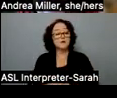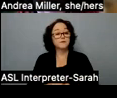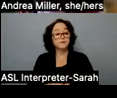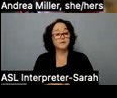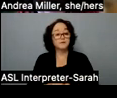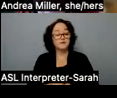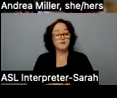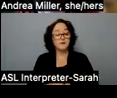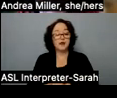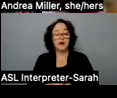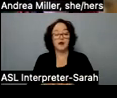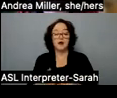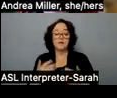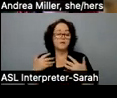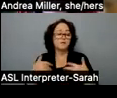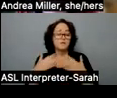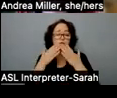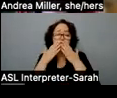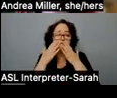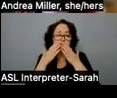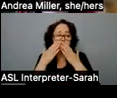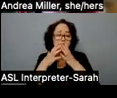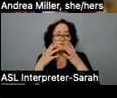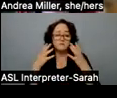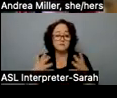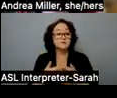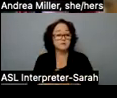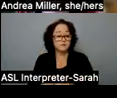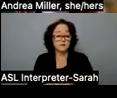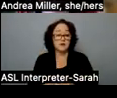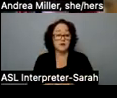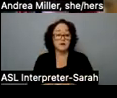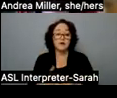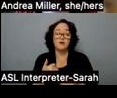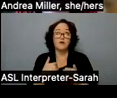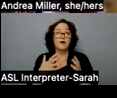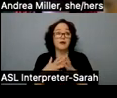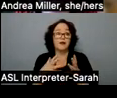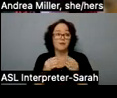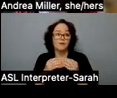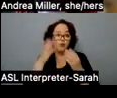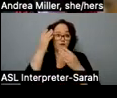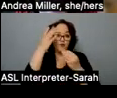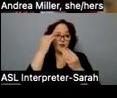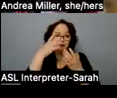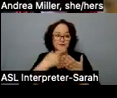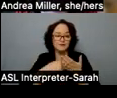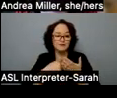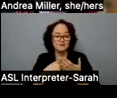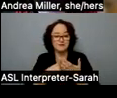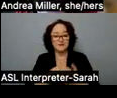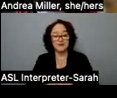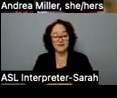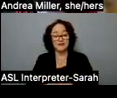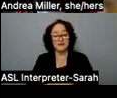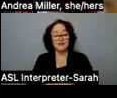so thankful. And I know we have so much more we can cover. And based on those numbers of people saying they would